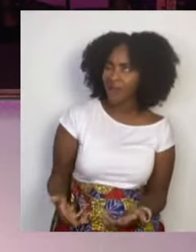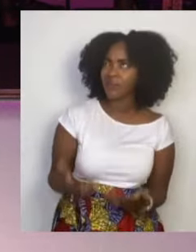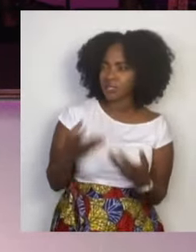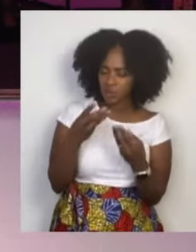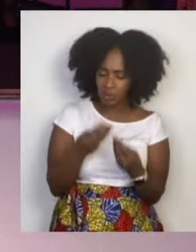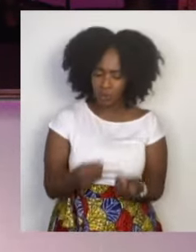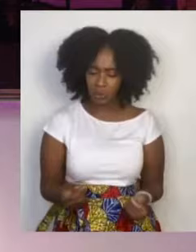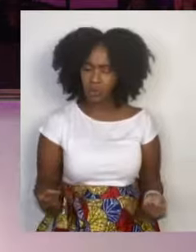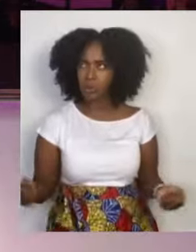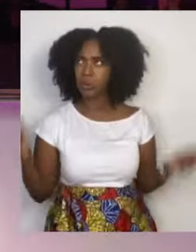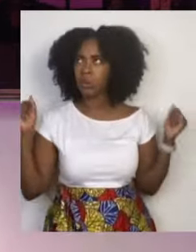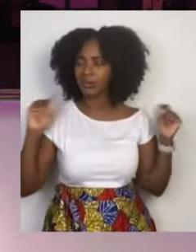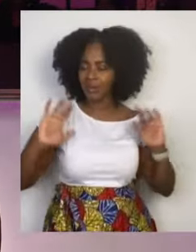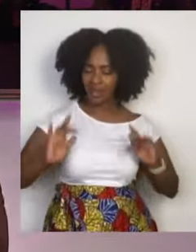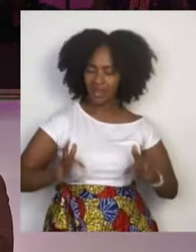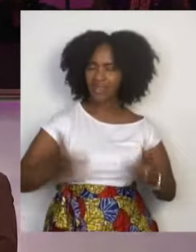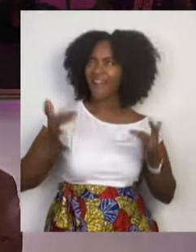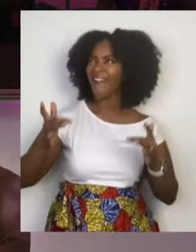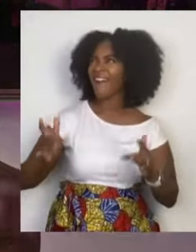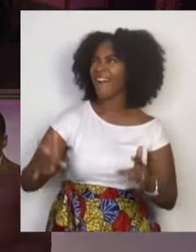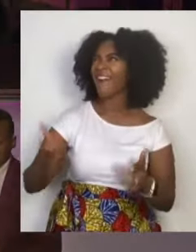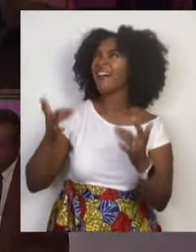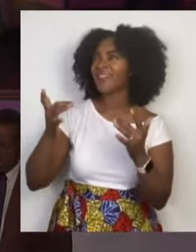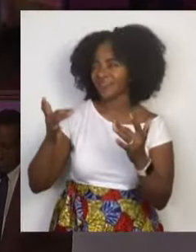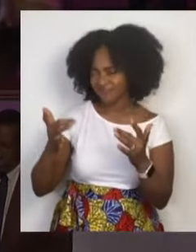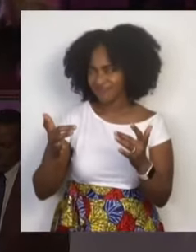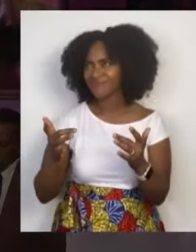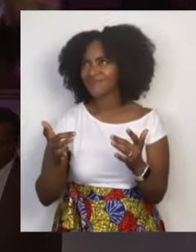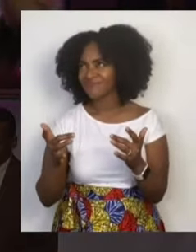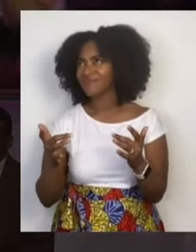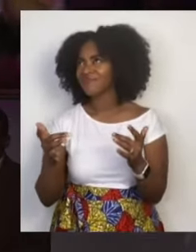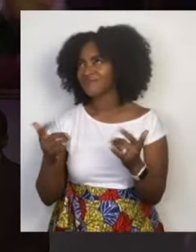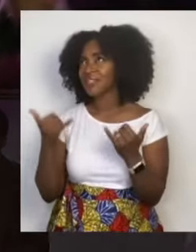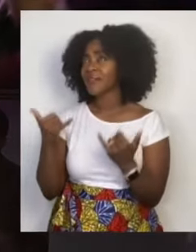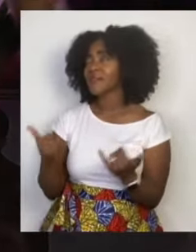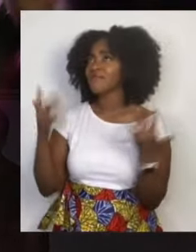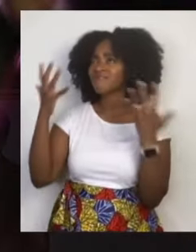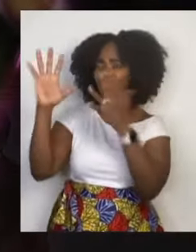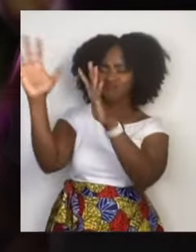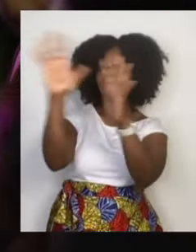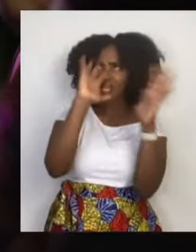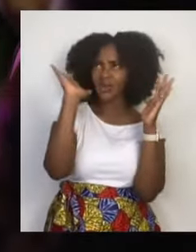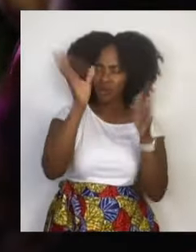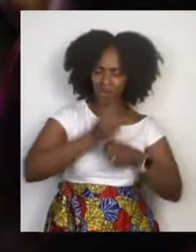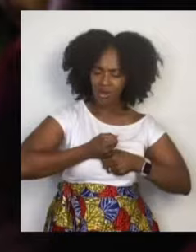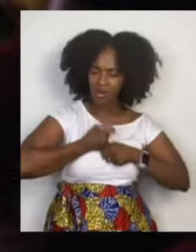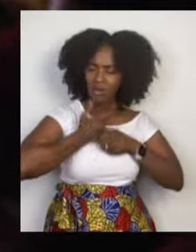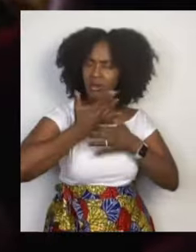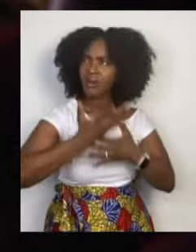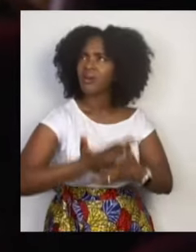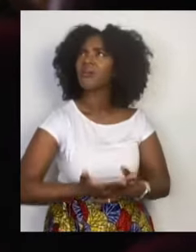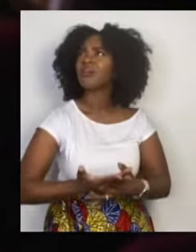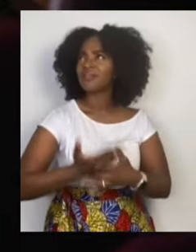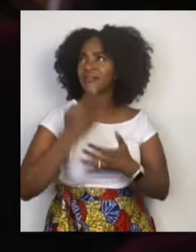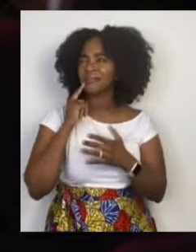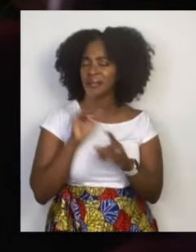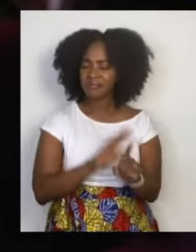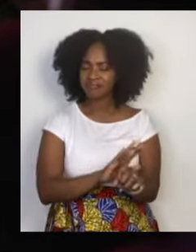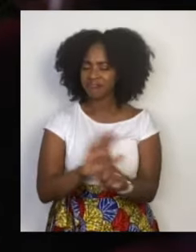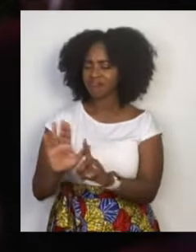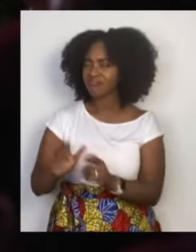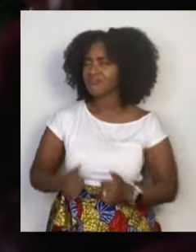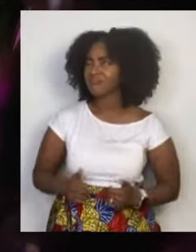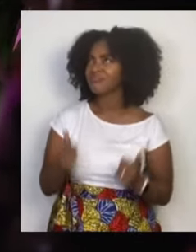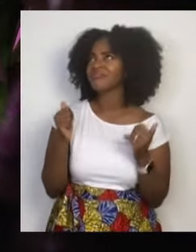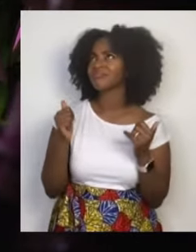That the praise will begin to bubble up and spring forth. That there's going to be a brand new dawning